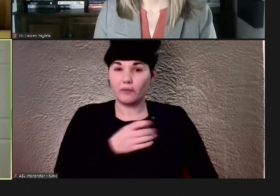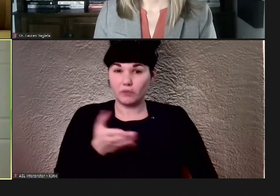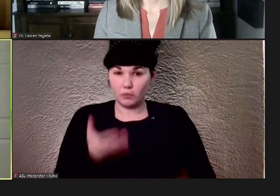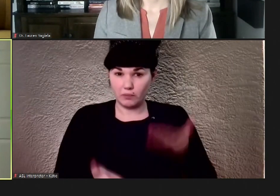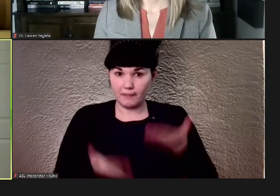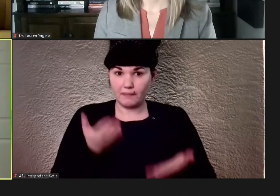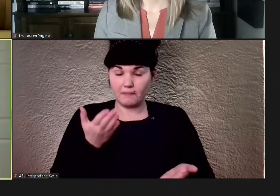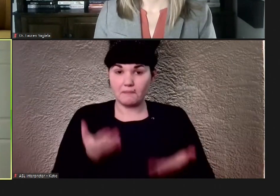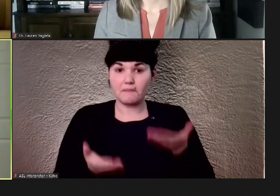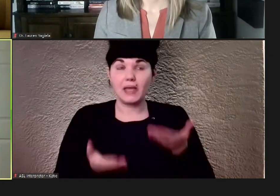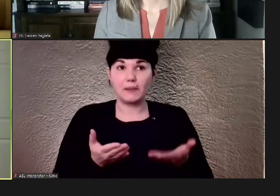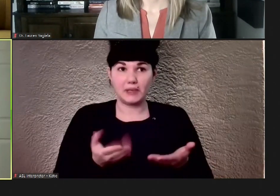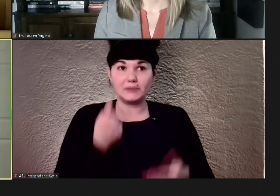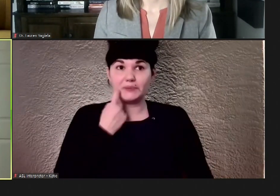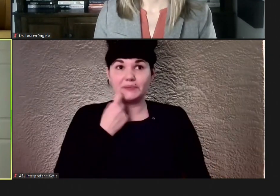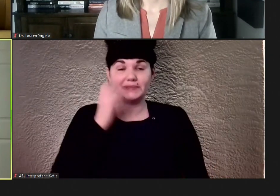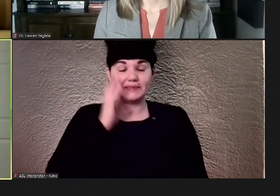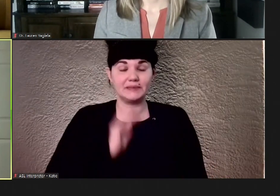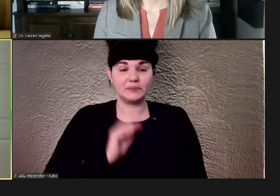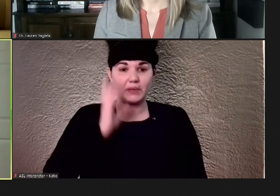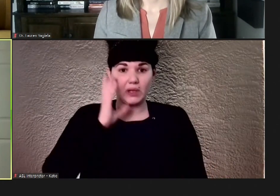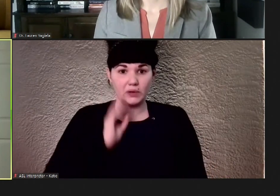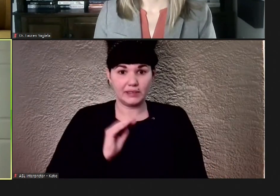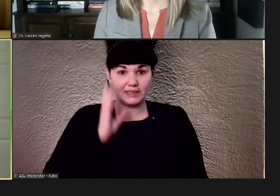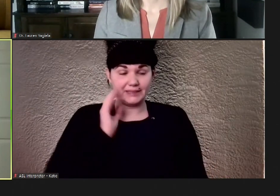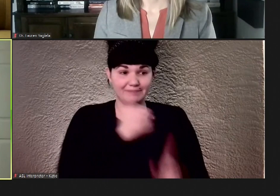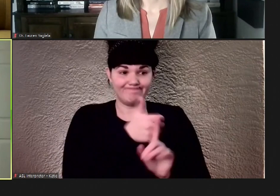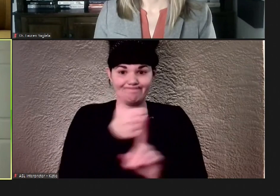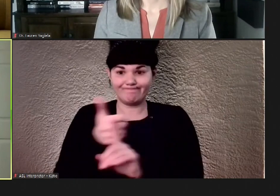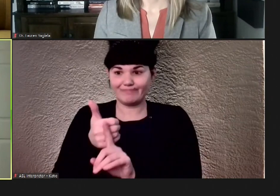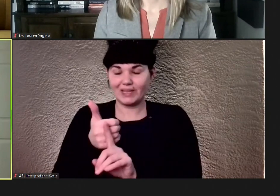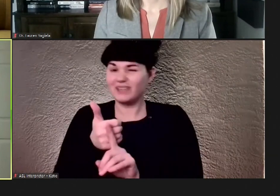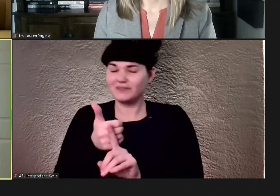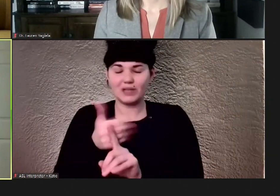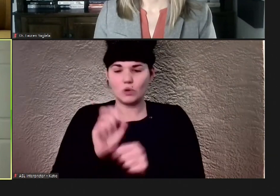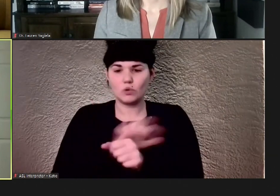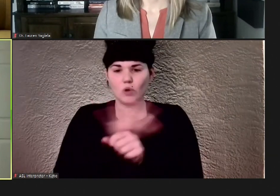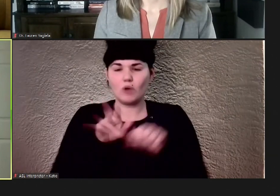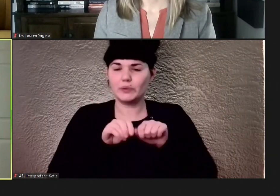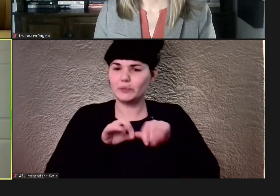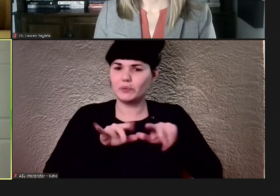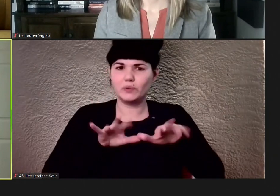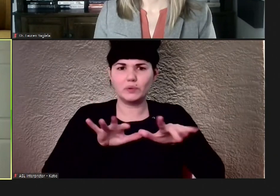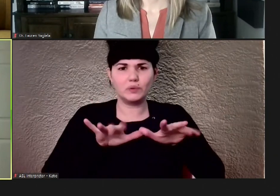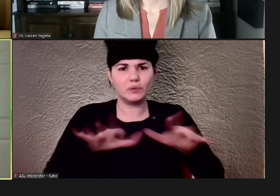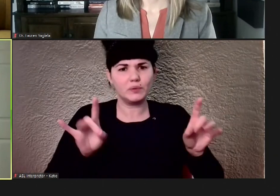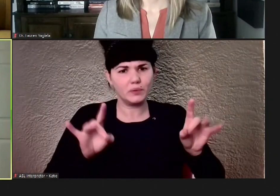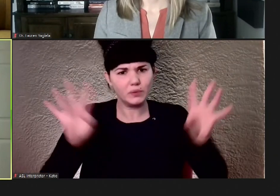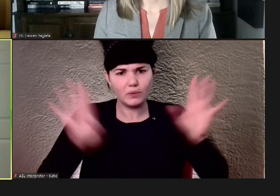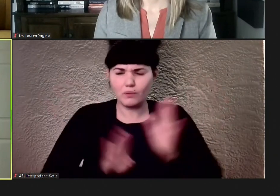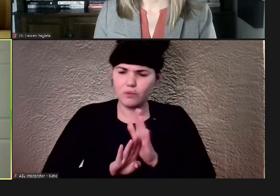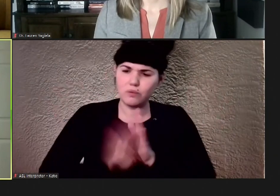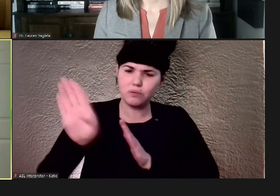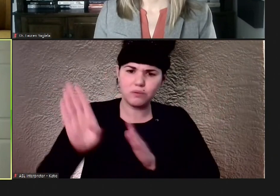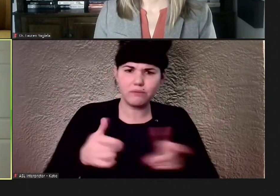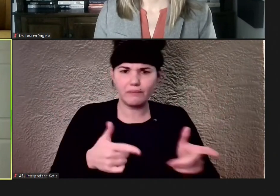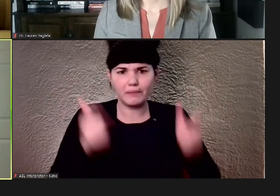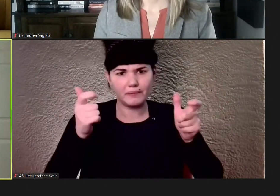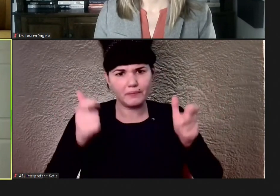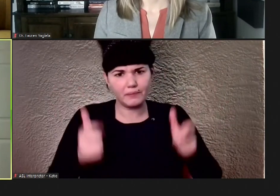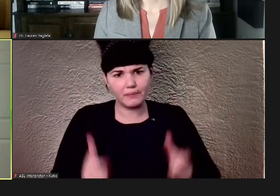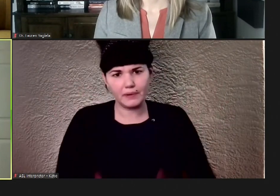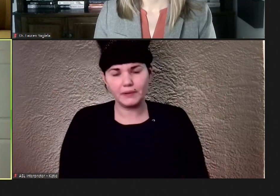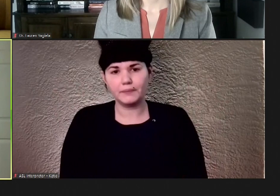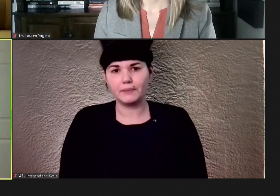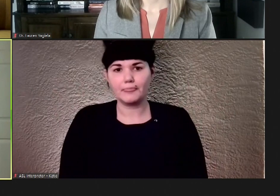in recent weeks, we continue to see the rapid transmission and a dramatic rise of COVID-19 cases, which include the